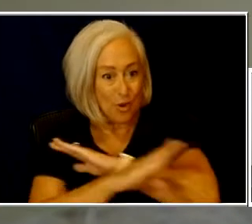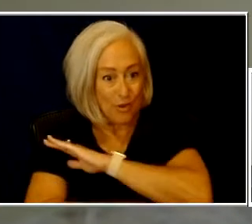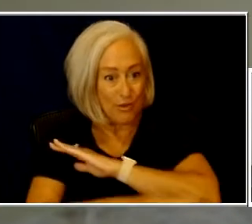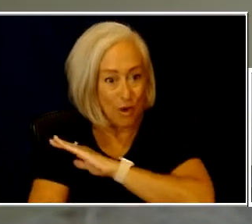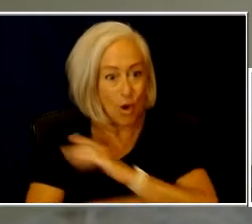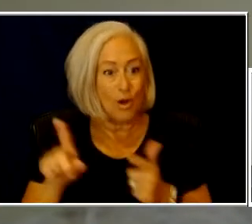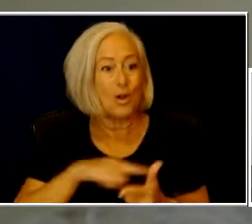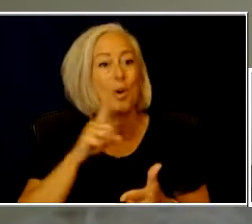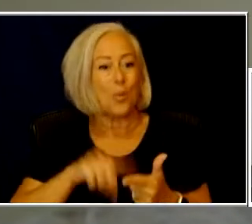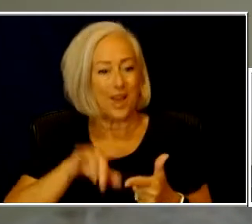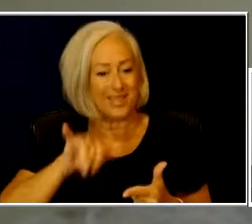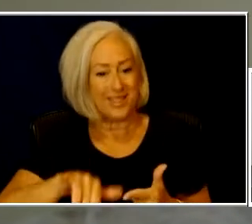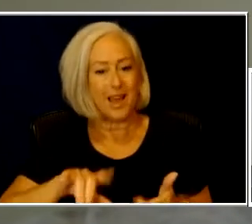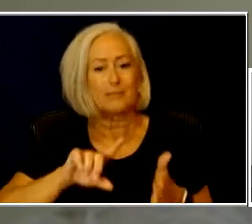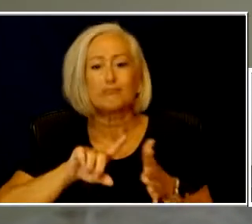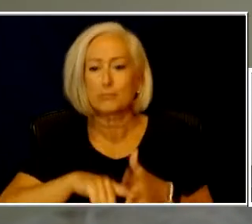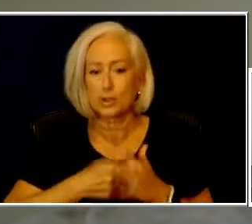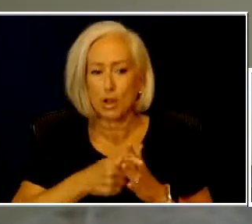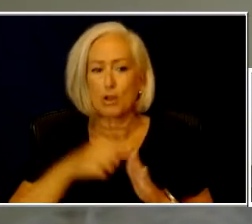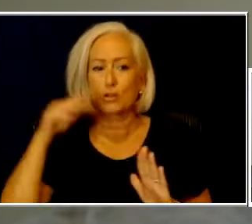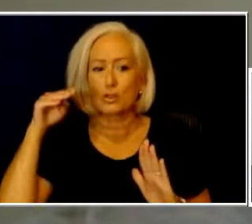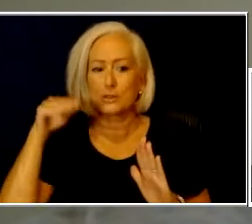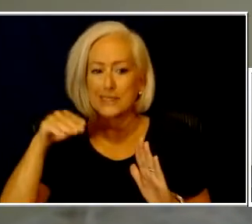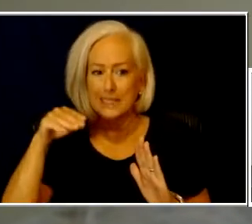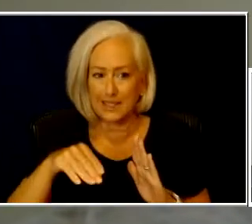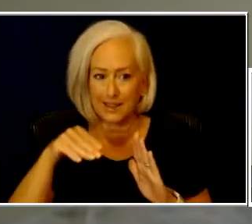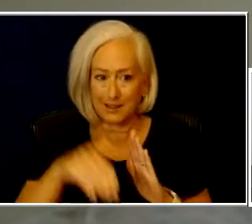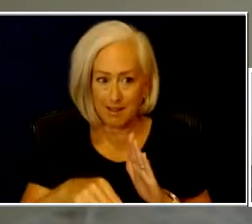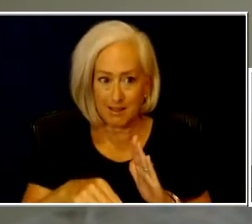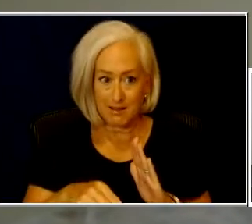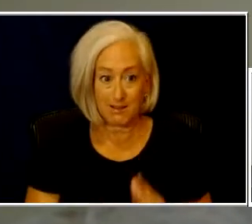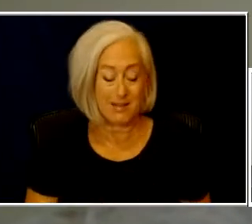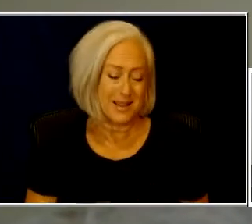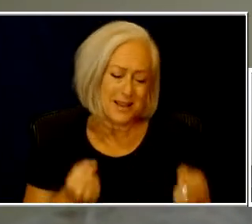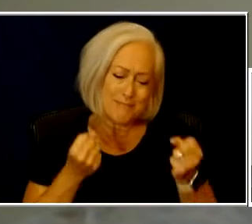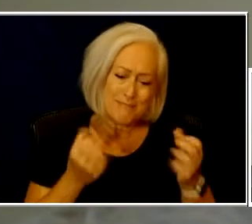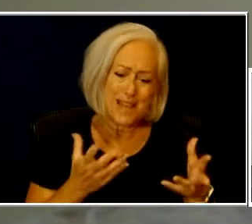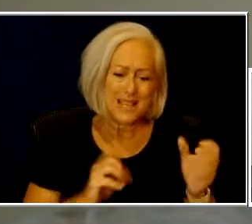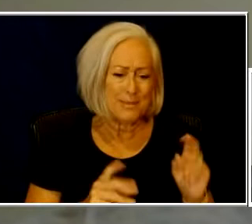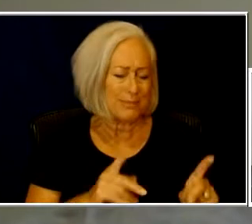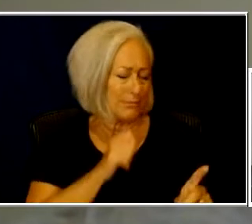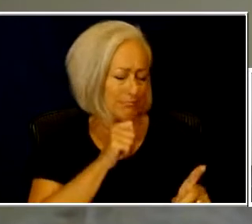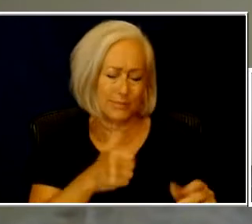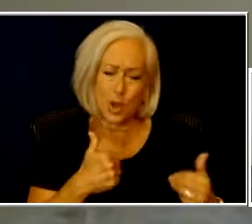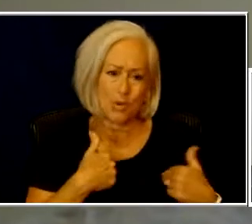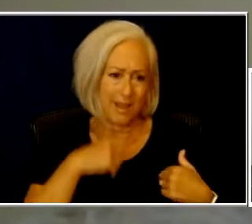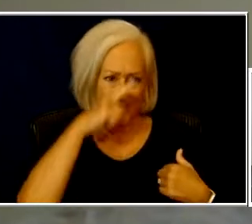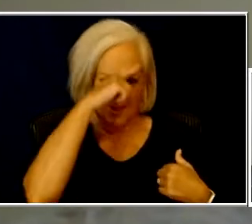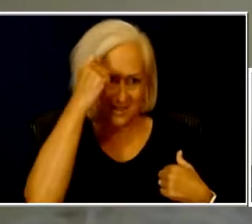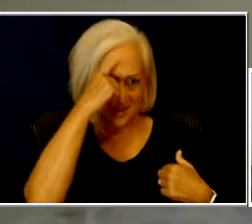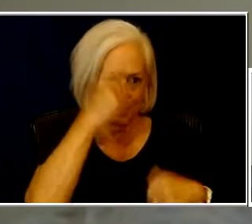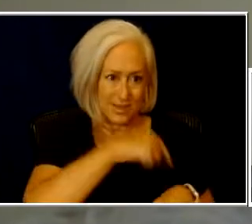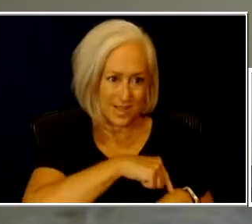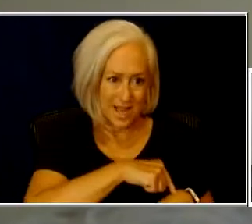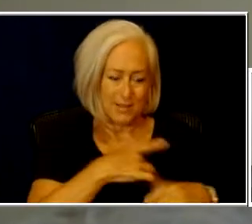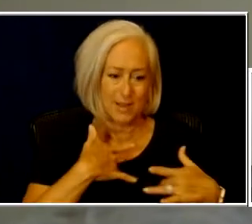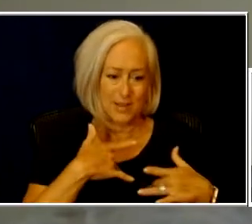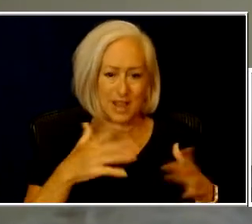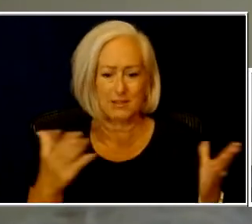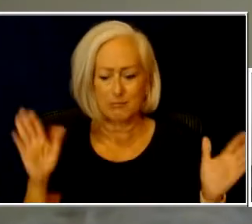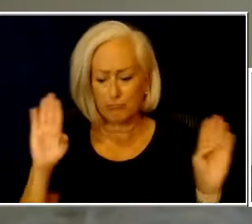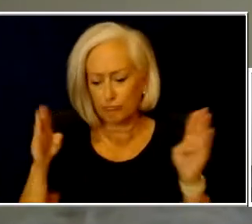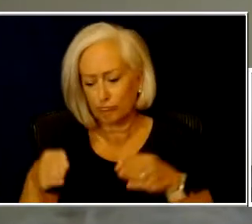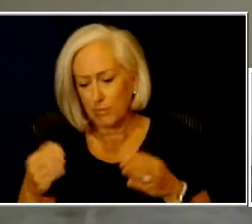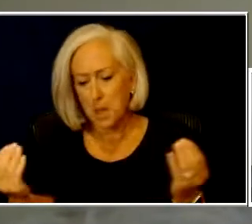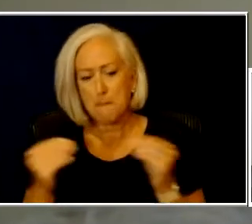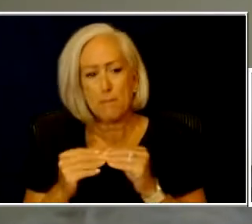decline. And there's the very few percentage of folks that have it in the summer. And so we tend to think of the winter, darkness,